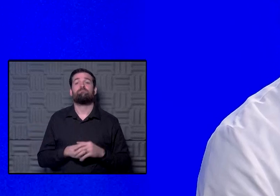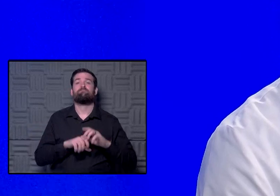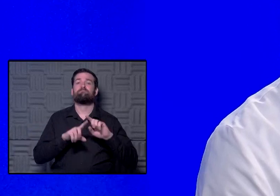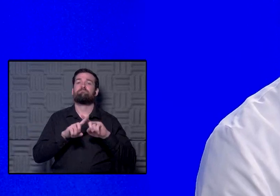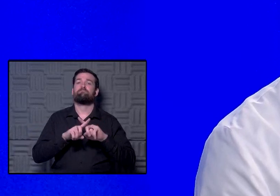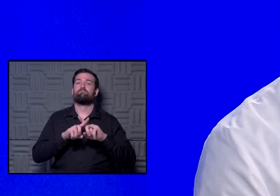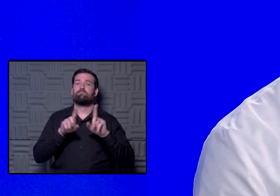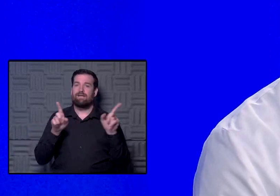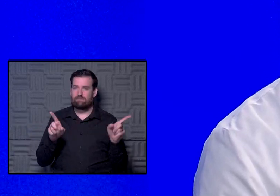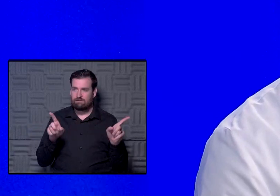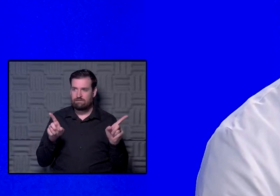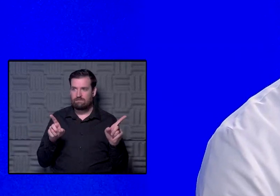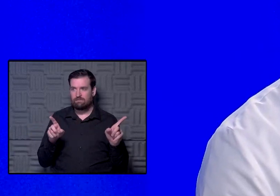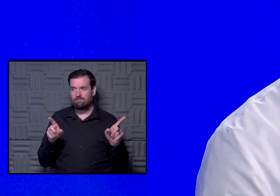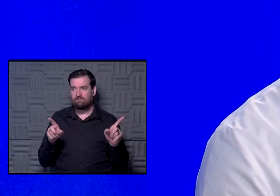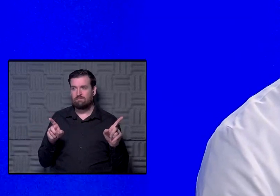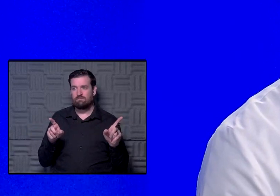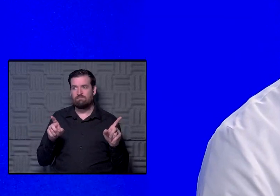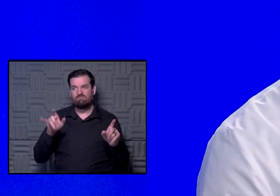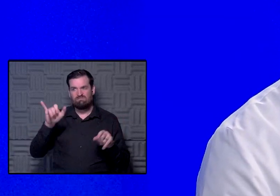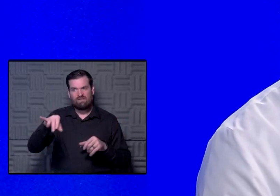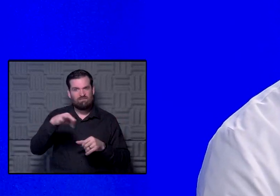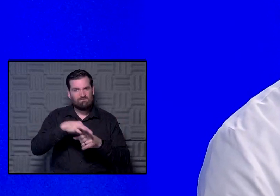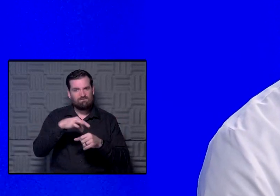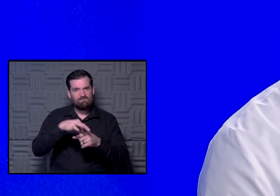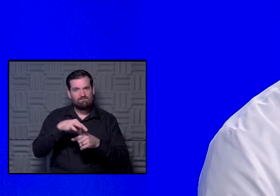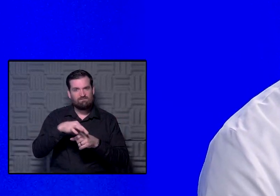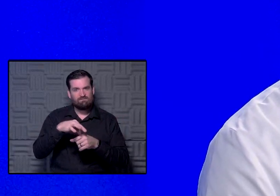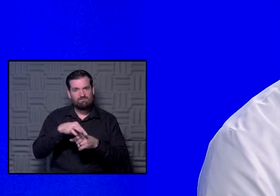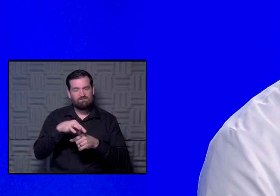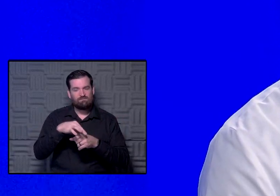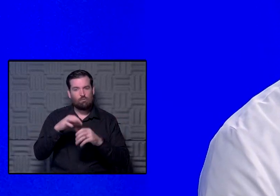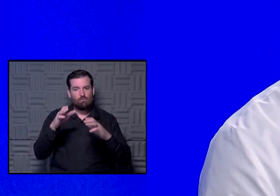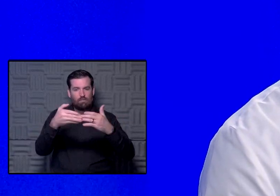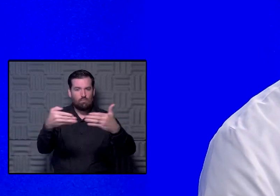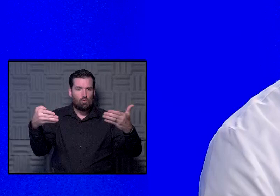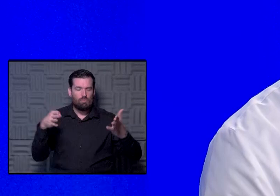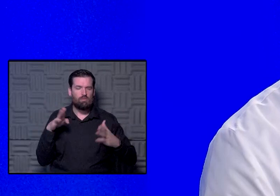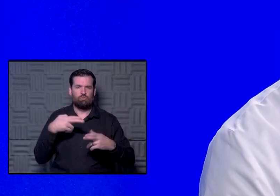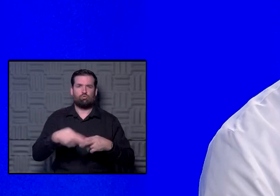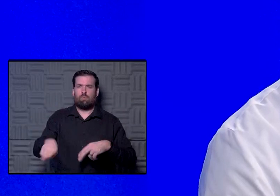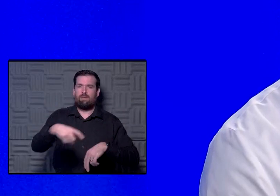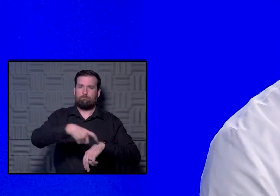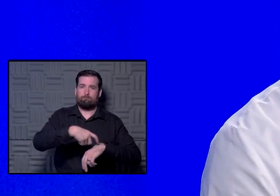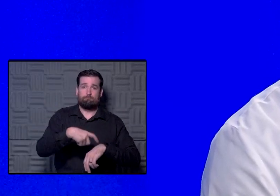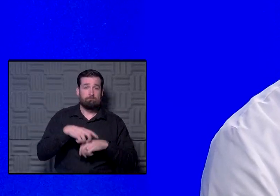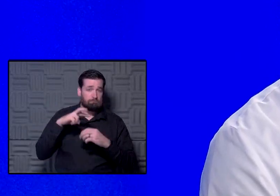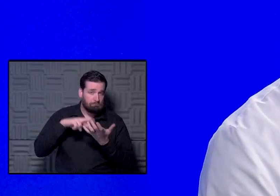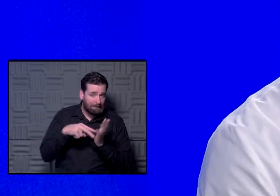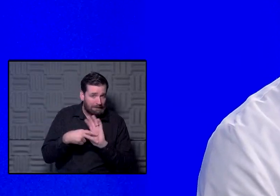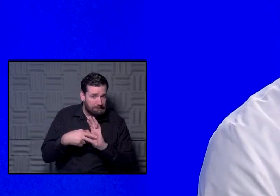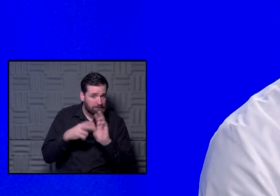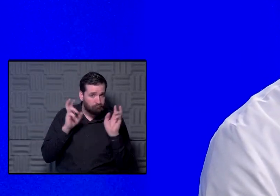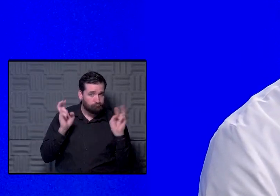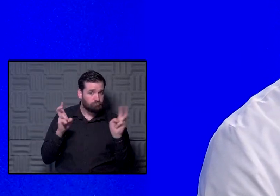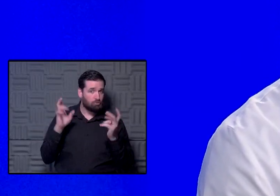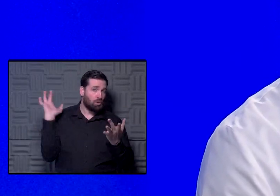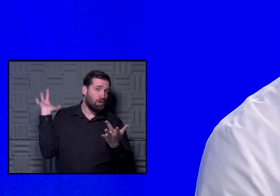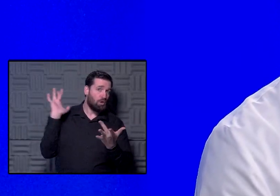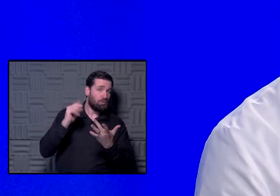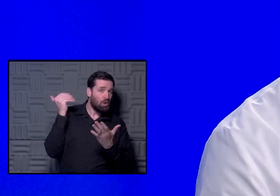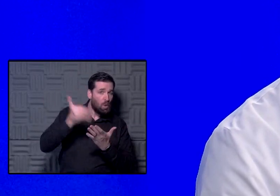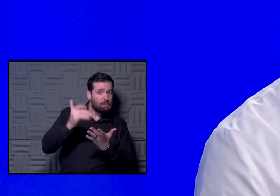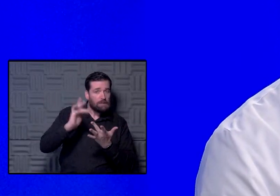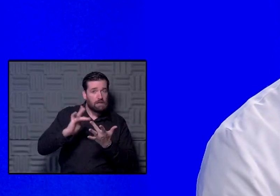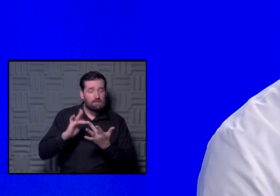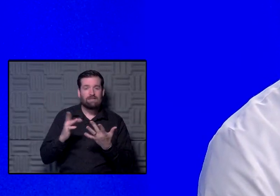But you are in that voting booth for a pretty short amount of time. So would that even constitute necessary close contact? Now,